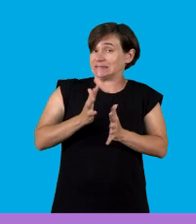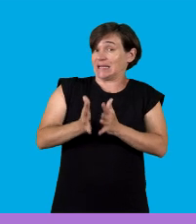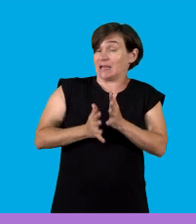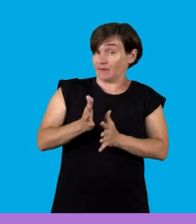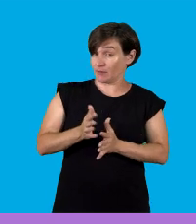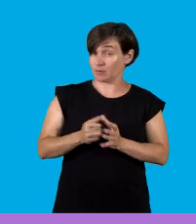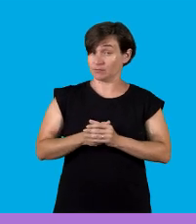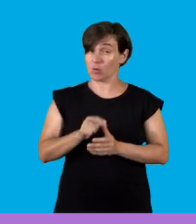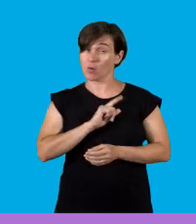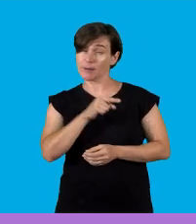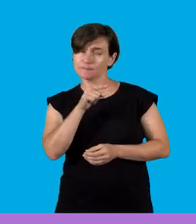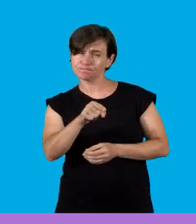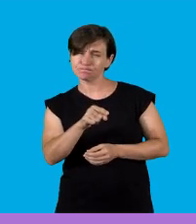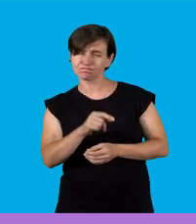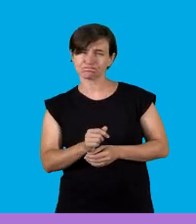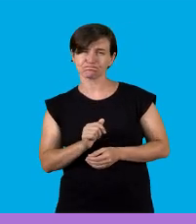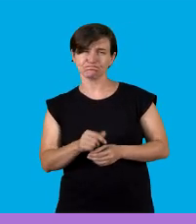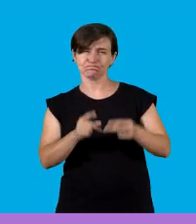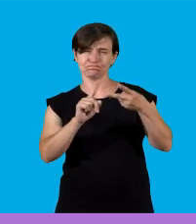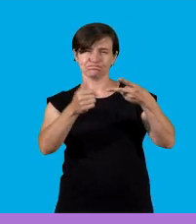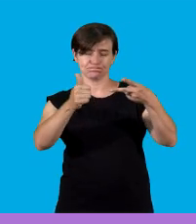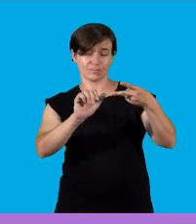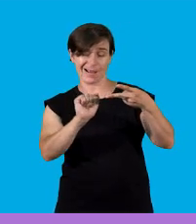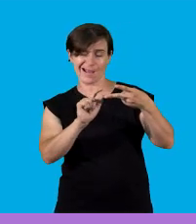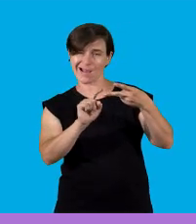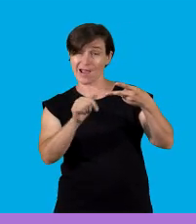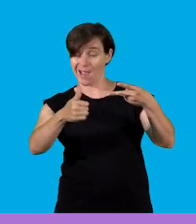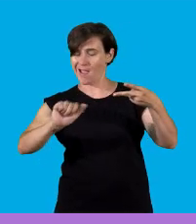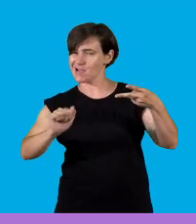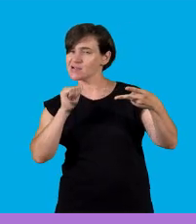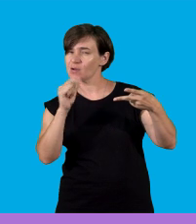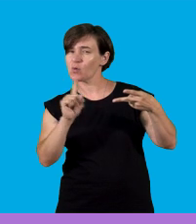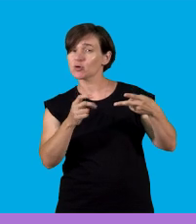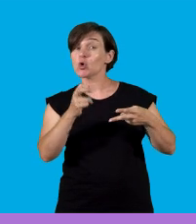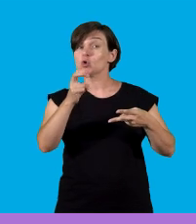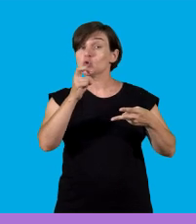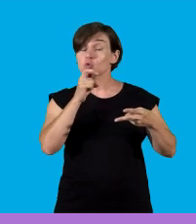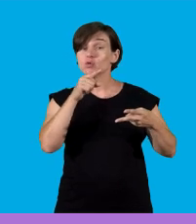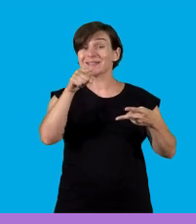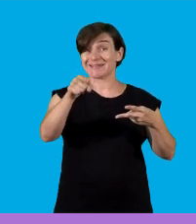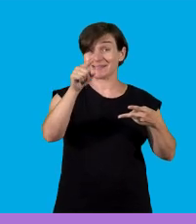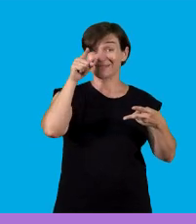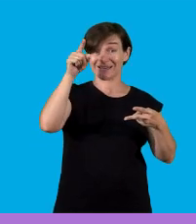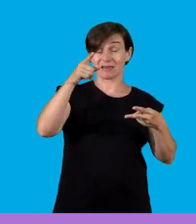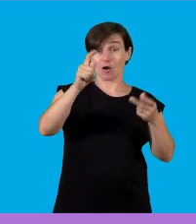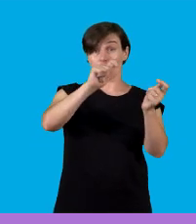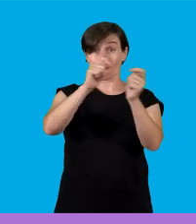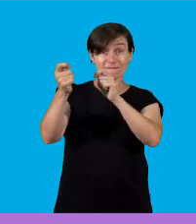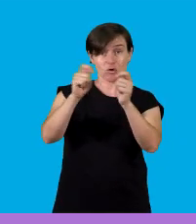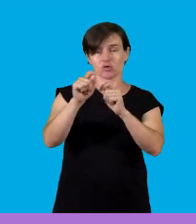careful. Let's look at number 8. It says, using the conversion factors given. So now it means I must